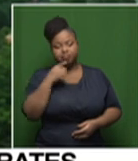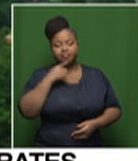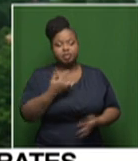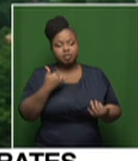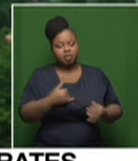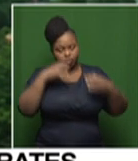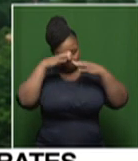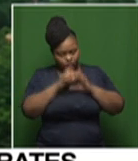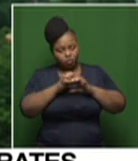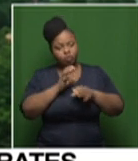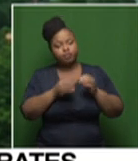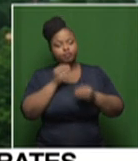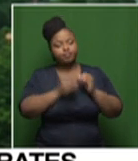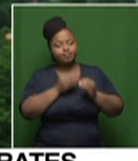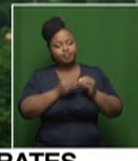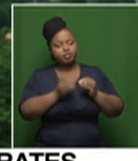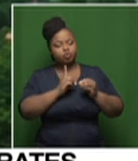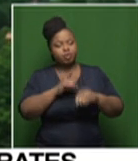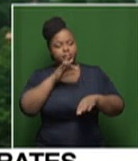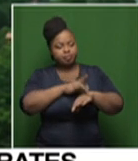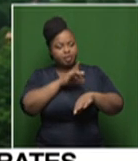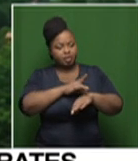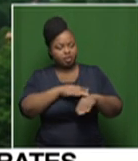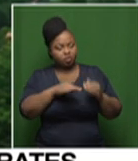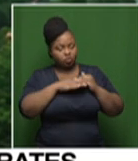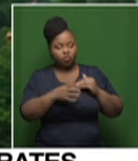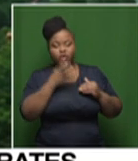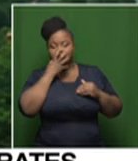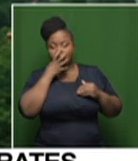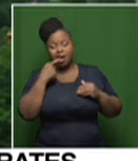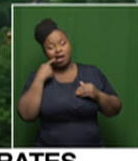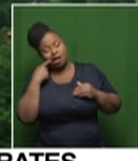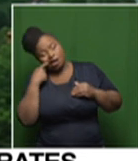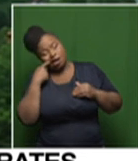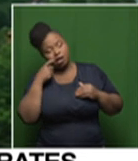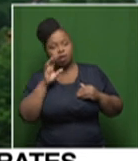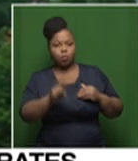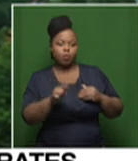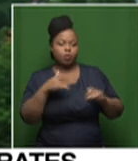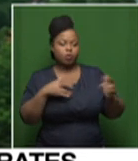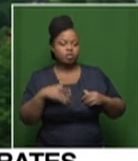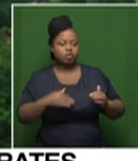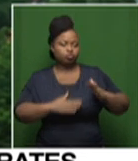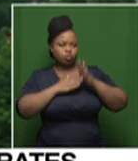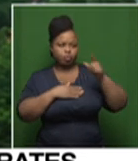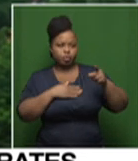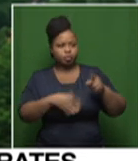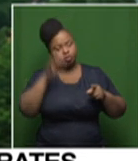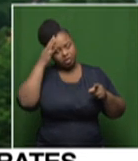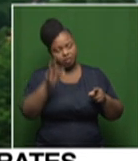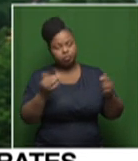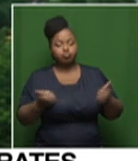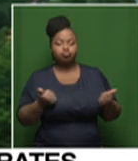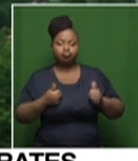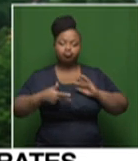is to fix the medical infrastructure. So oxygen supplies, that's concern number one. And for that, the government has approved a number